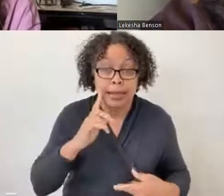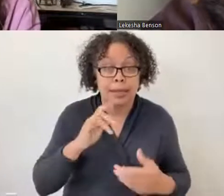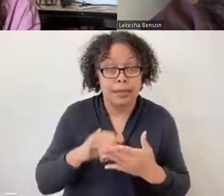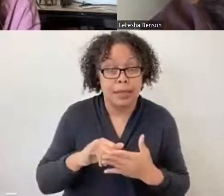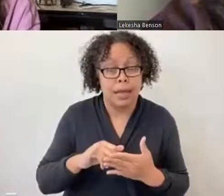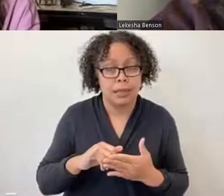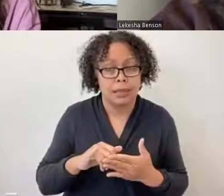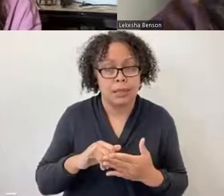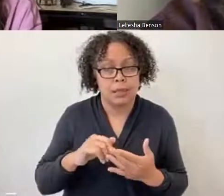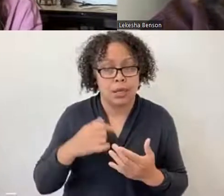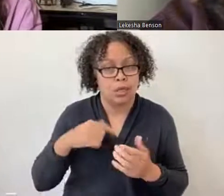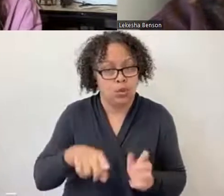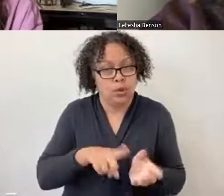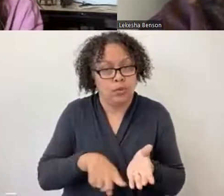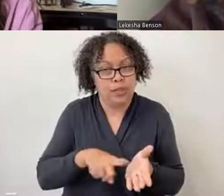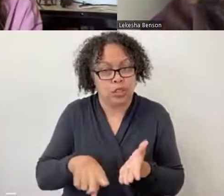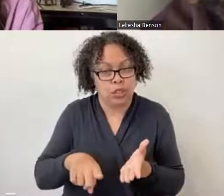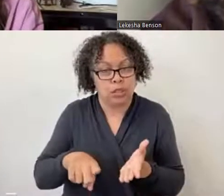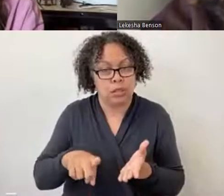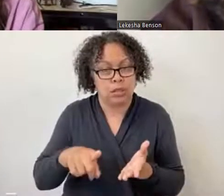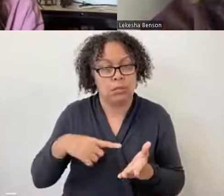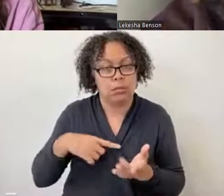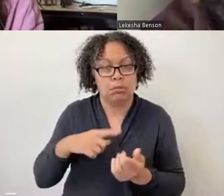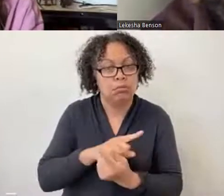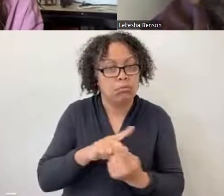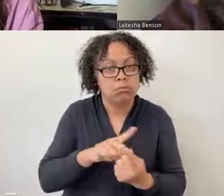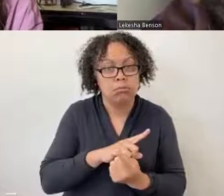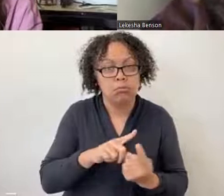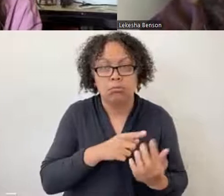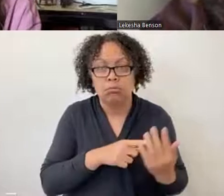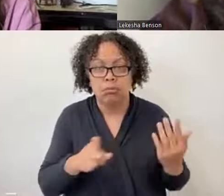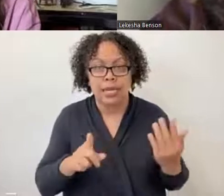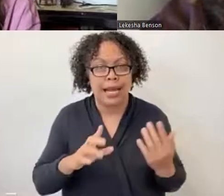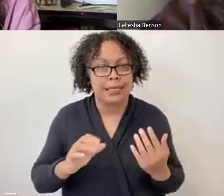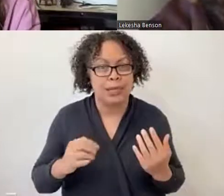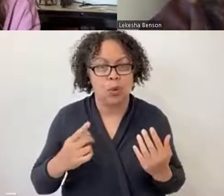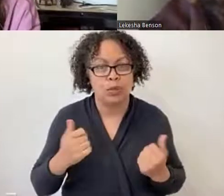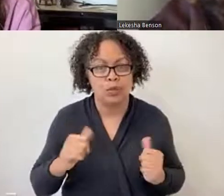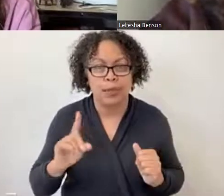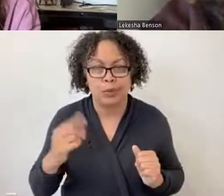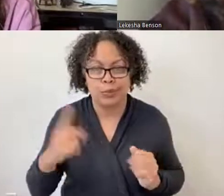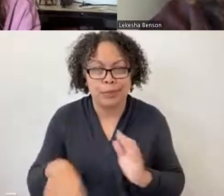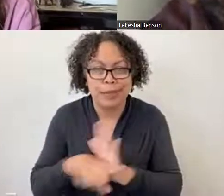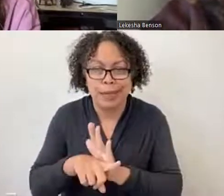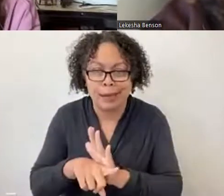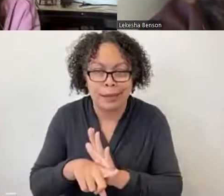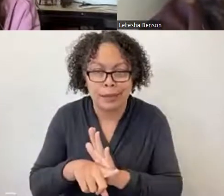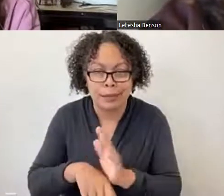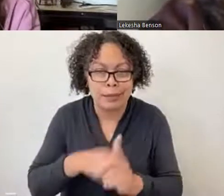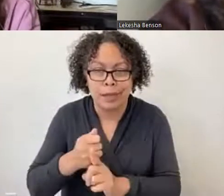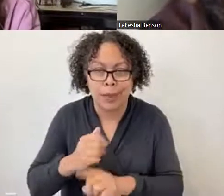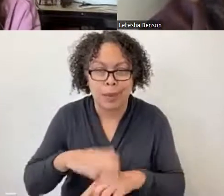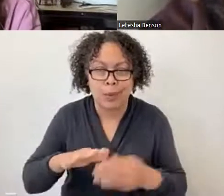in this research that we conducted who was, you know, viciously trying to do something negative in the community. Everyone,